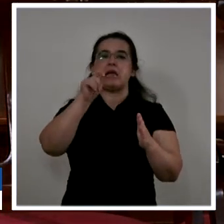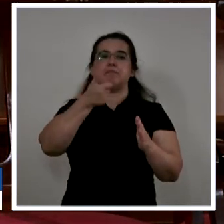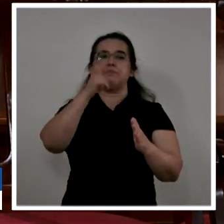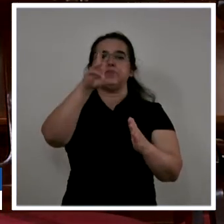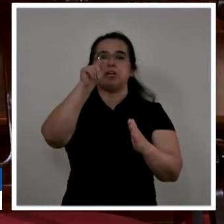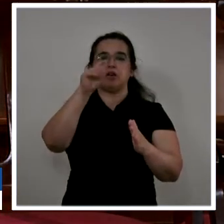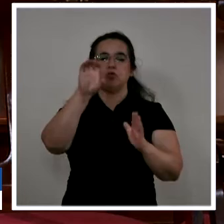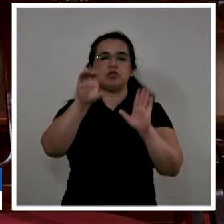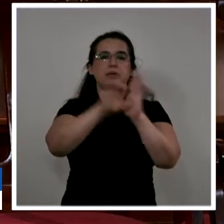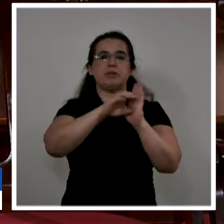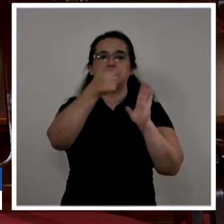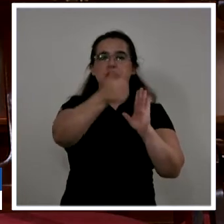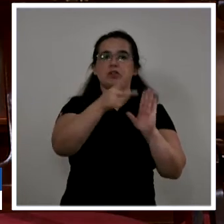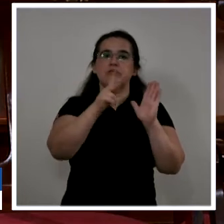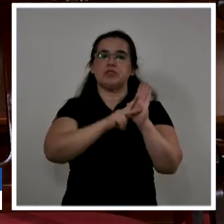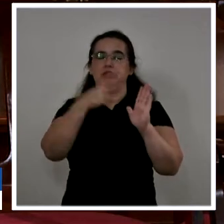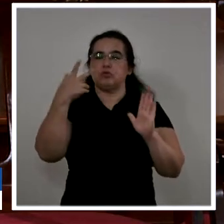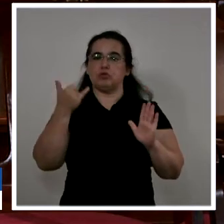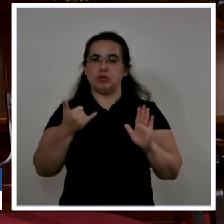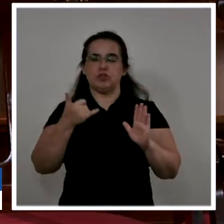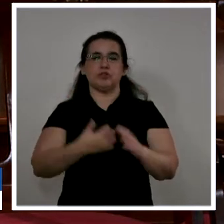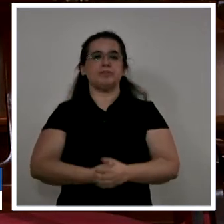5, versículo 2, que é um texto muito importante.